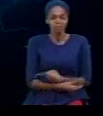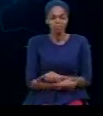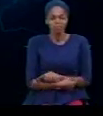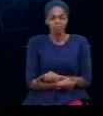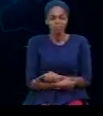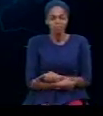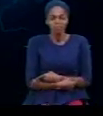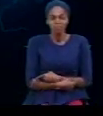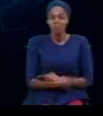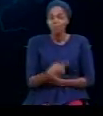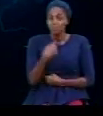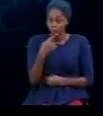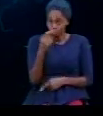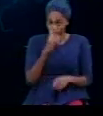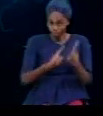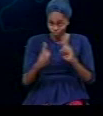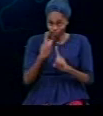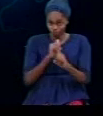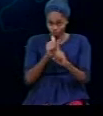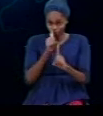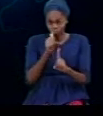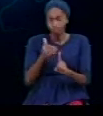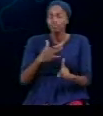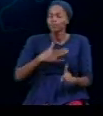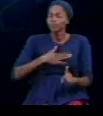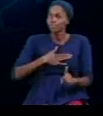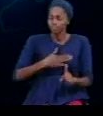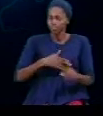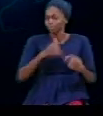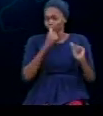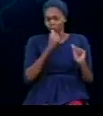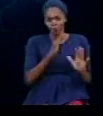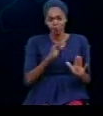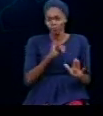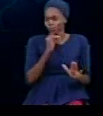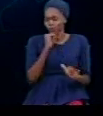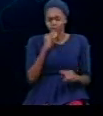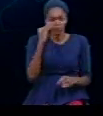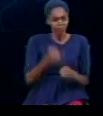Tell yourself, my blessing is not ending today.